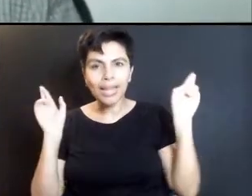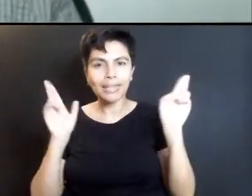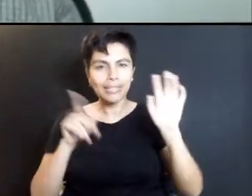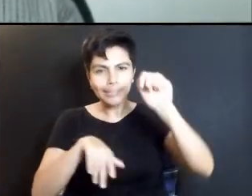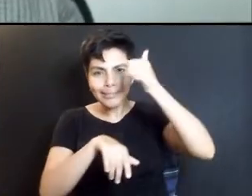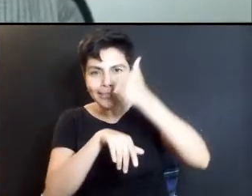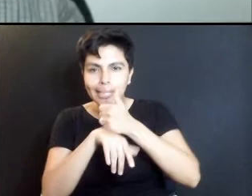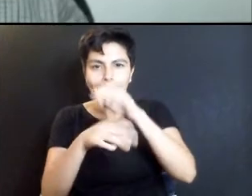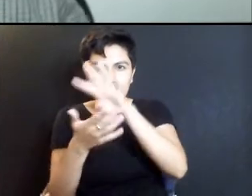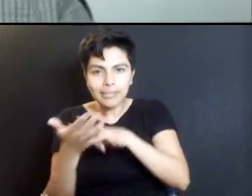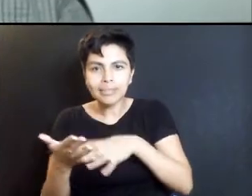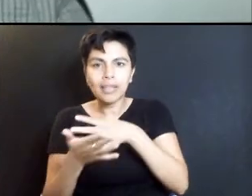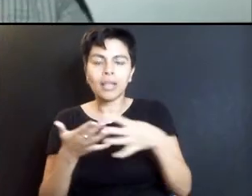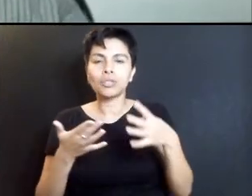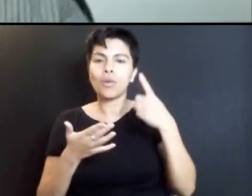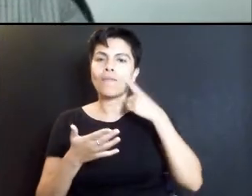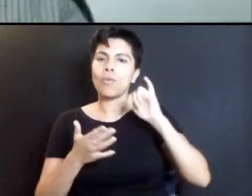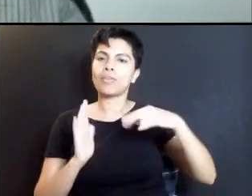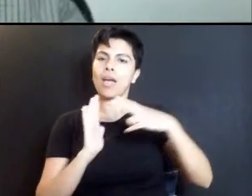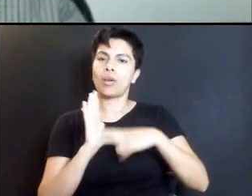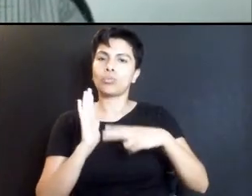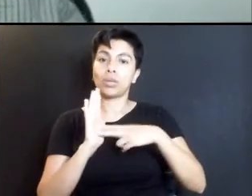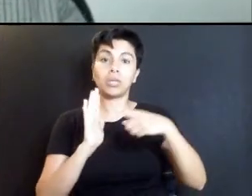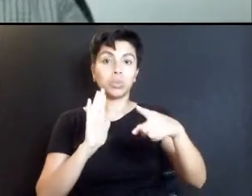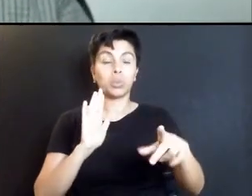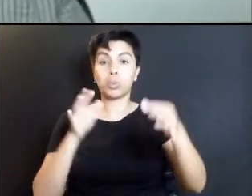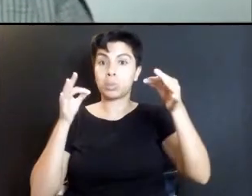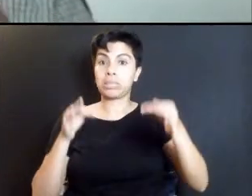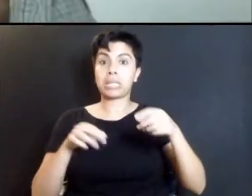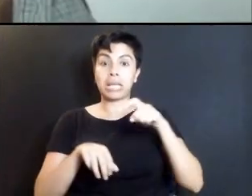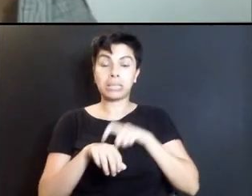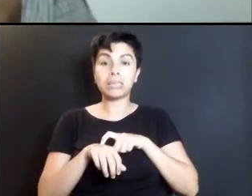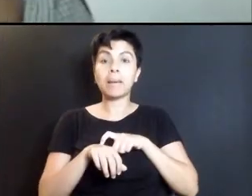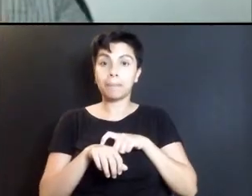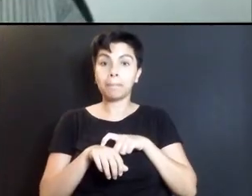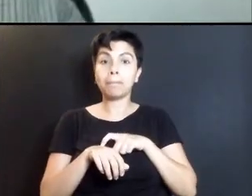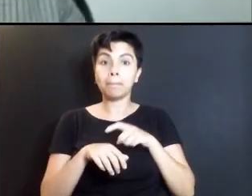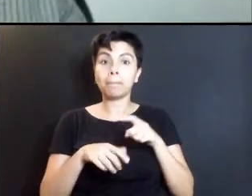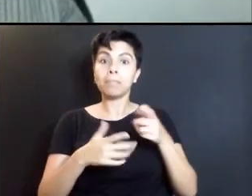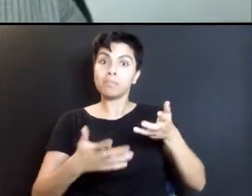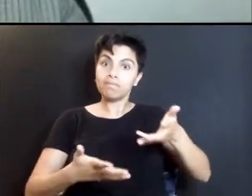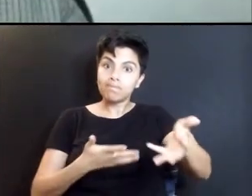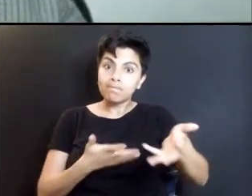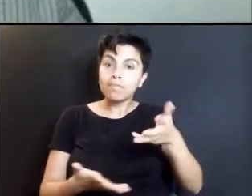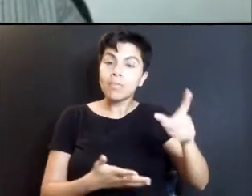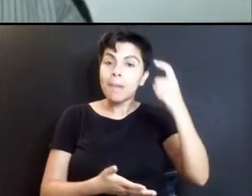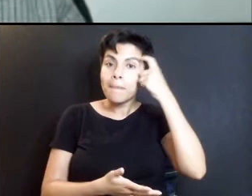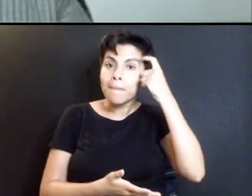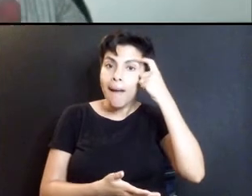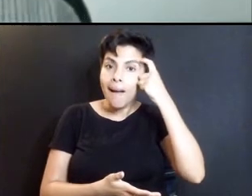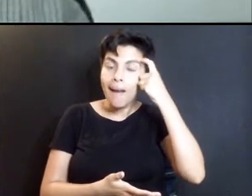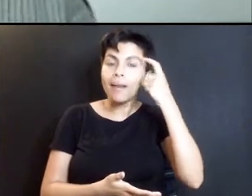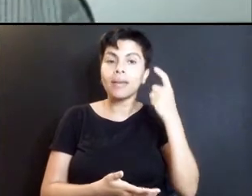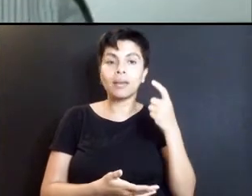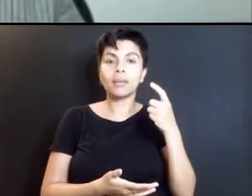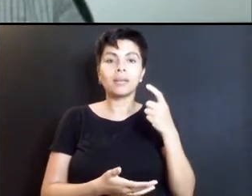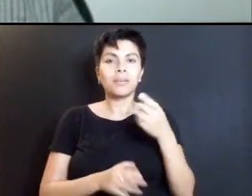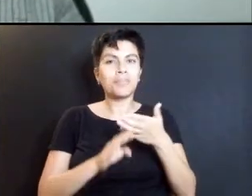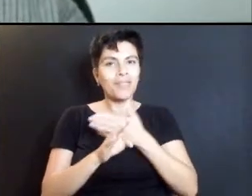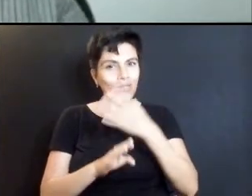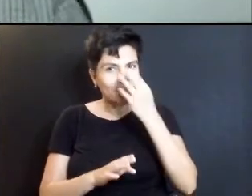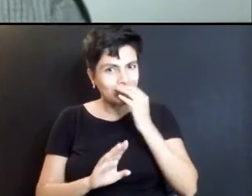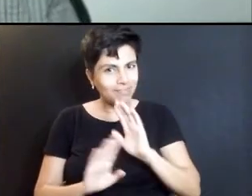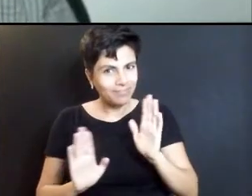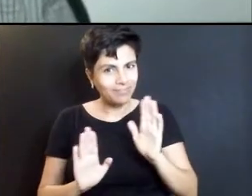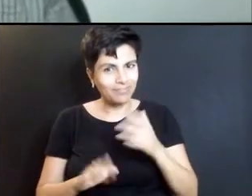for that reading. Choose the time and engage their minds, not before